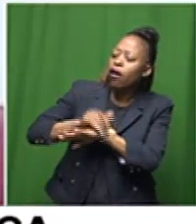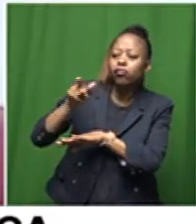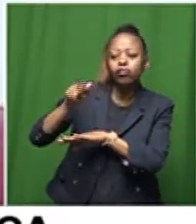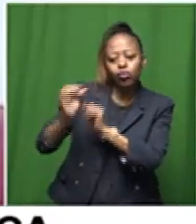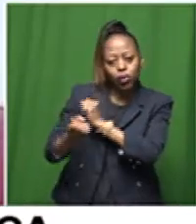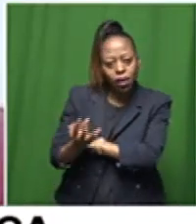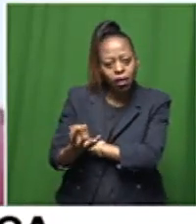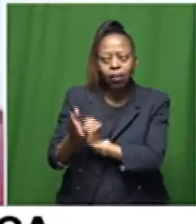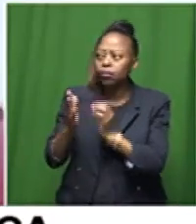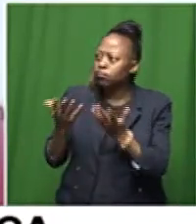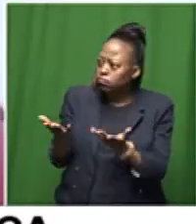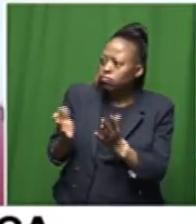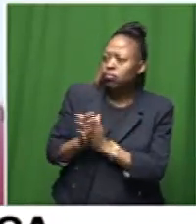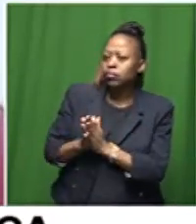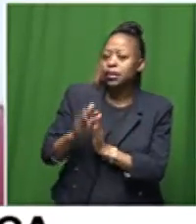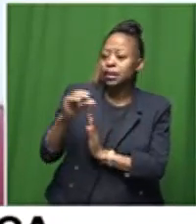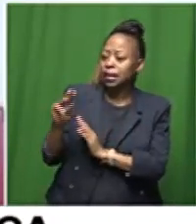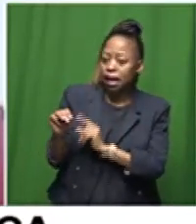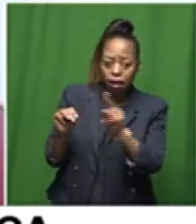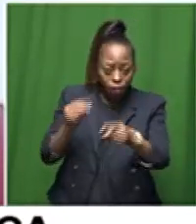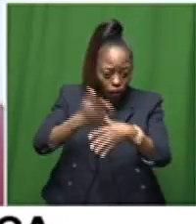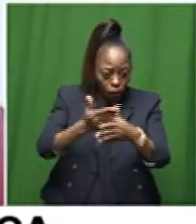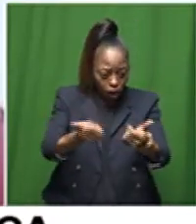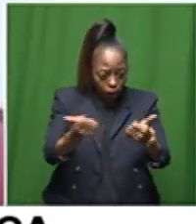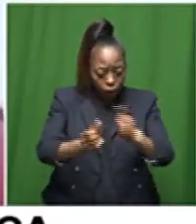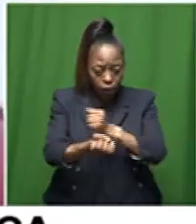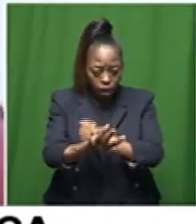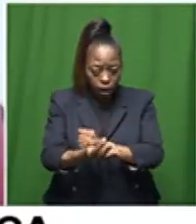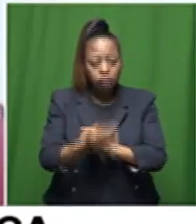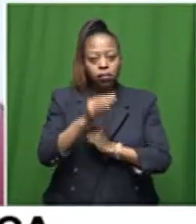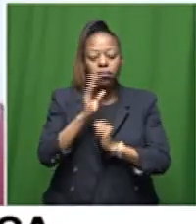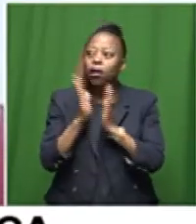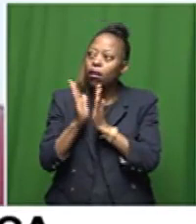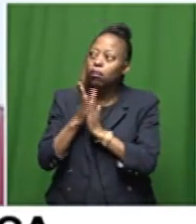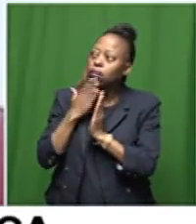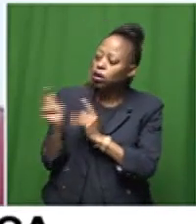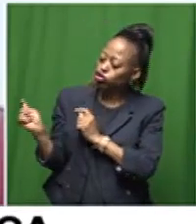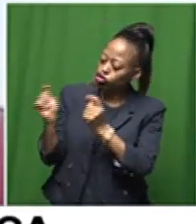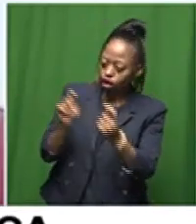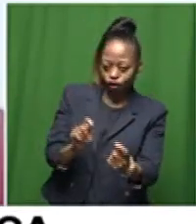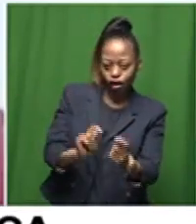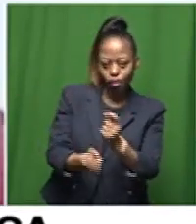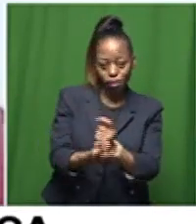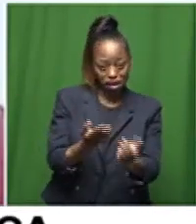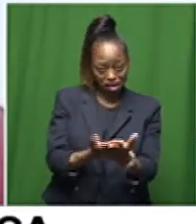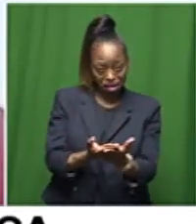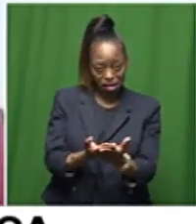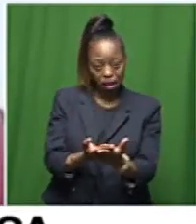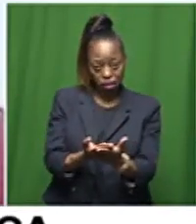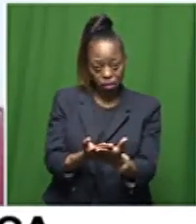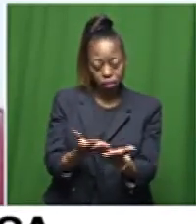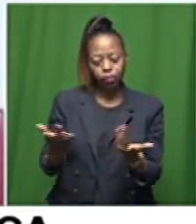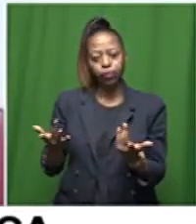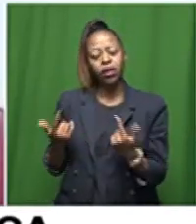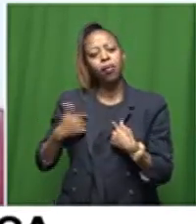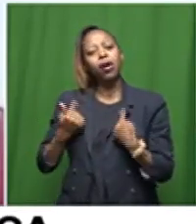in Mpumalanga. I said, no, the C-arm is working here in Mpumalanga. So I asked for a transfer to Mpumalanga. Then